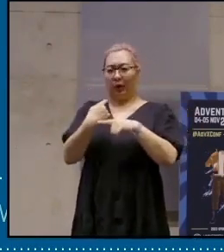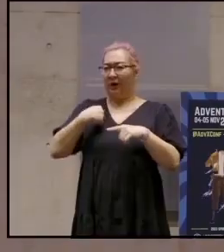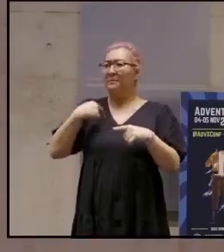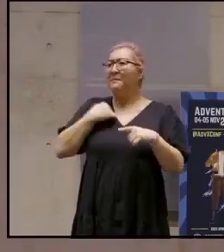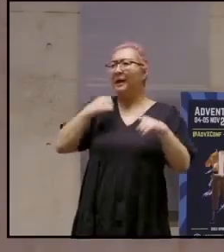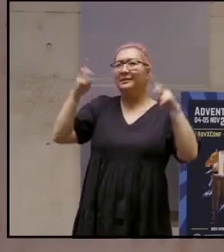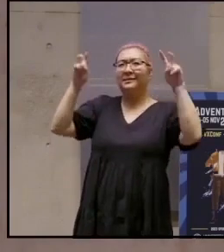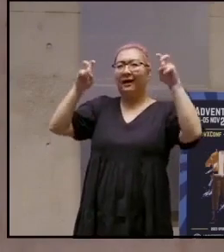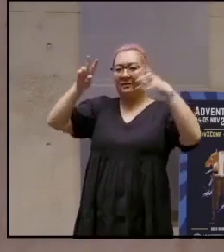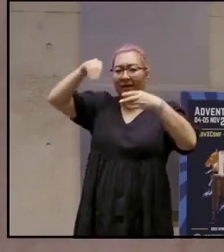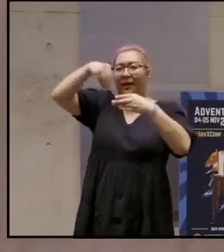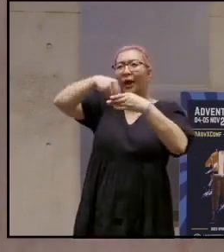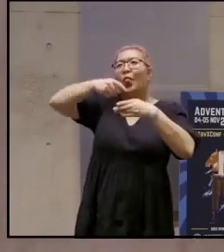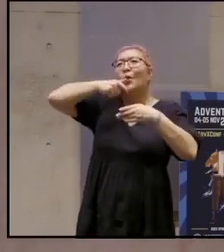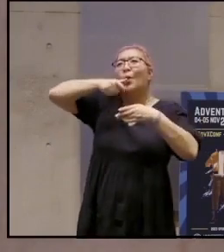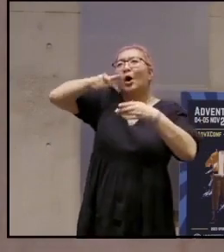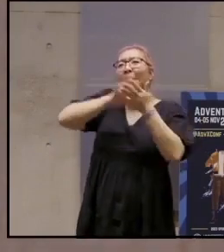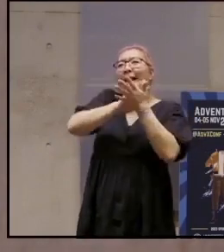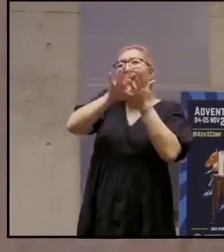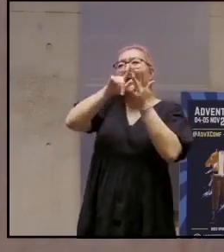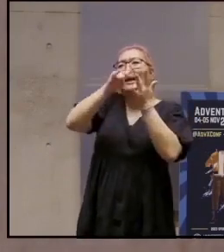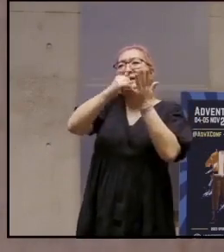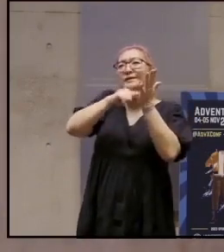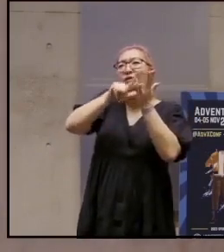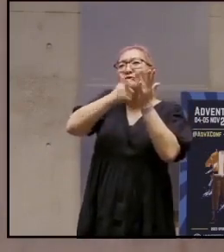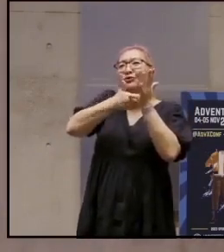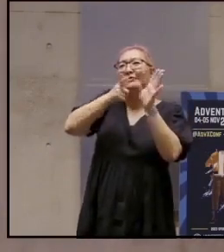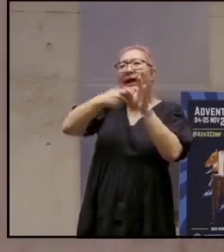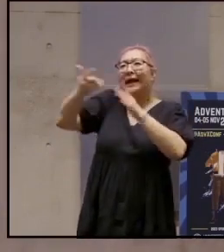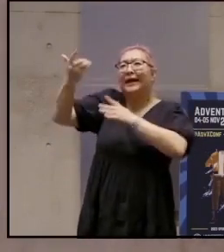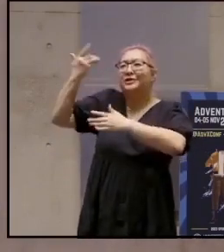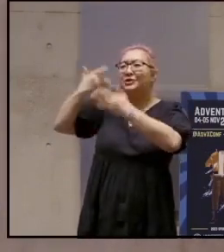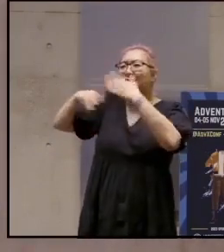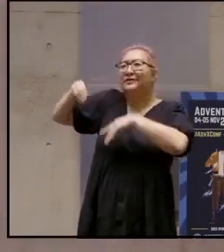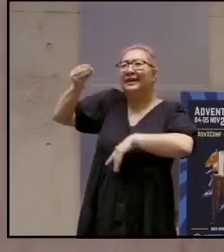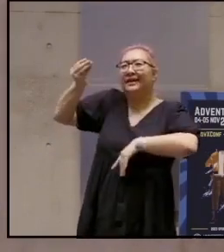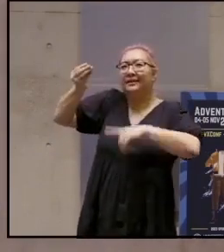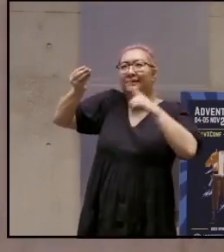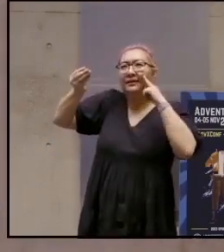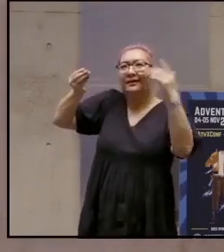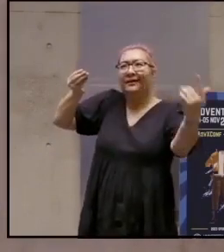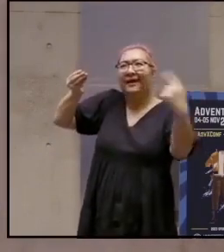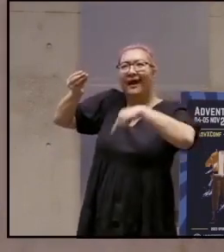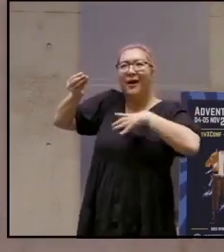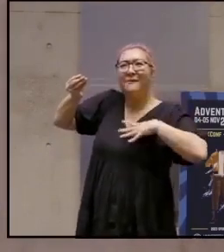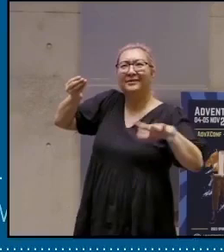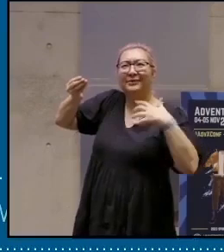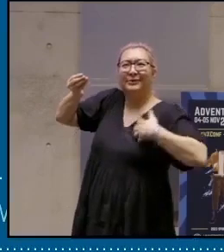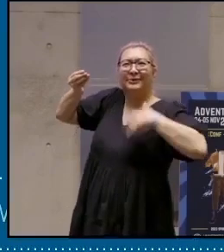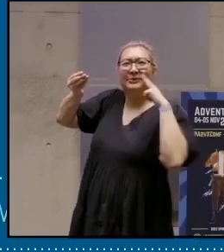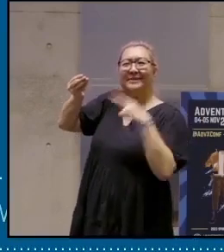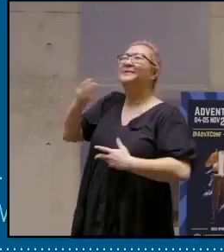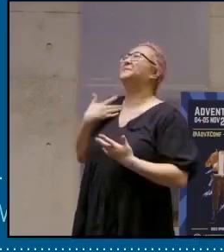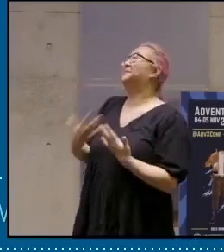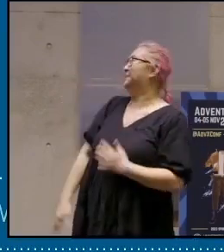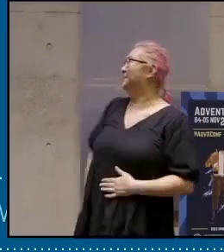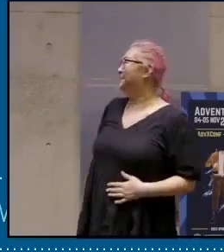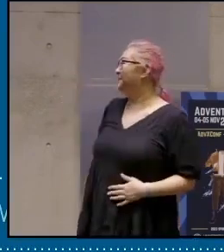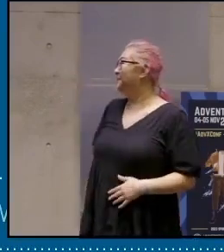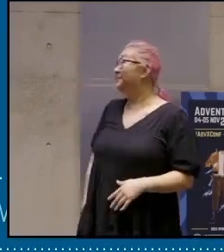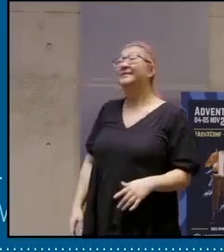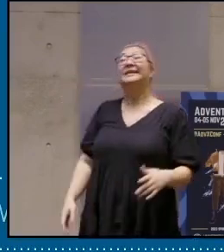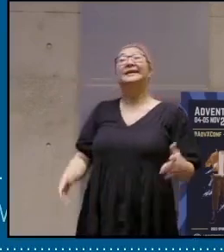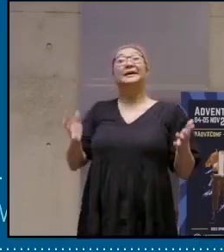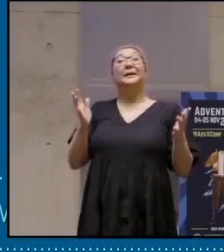title. Congratulations! I think the key question, for me at least, is who are you?